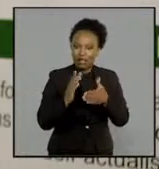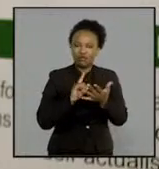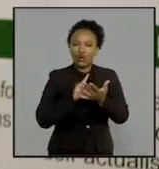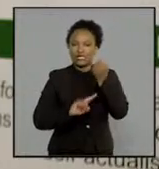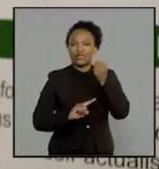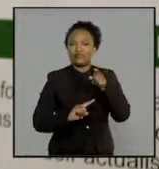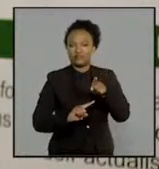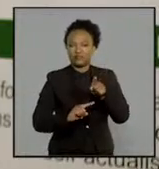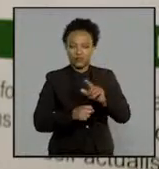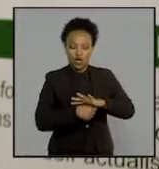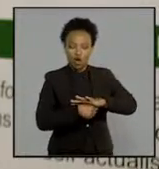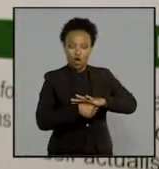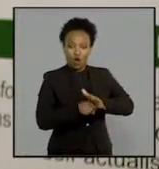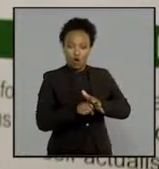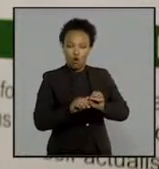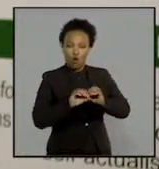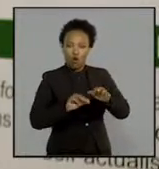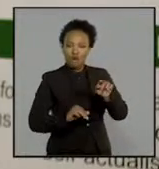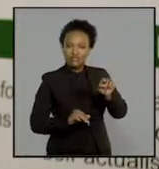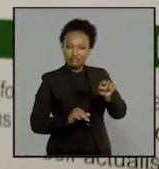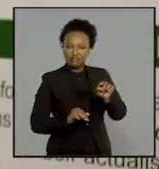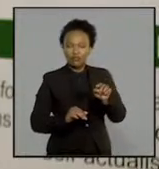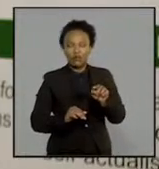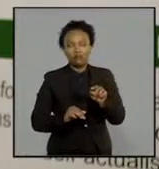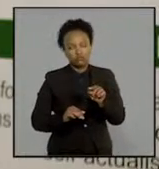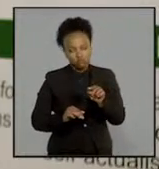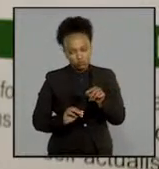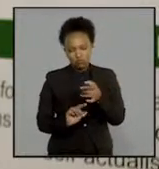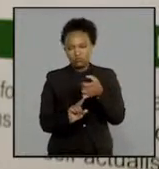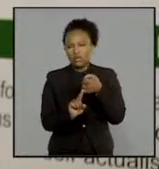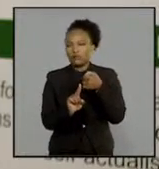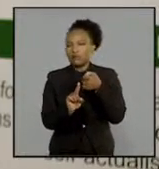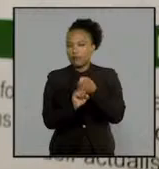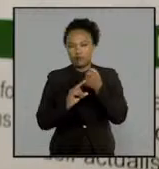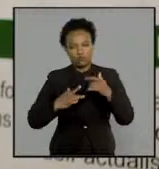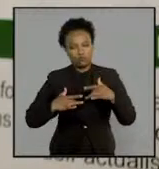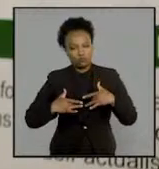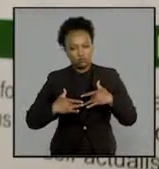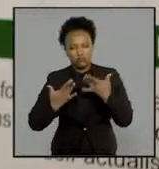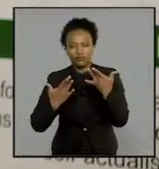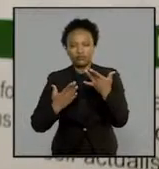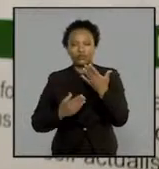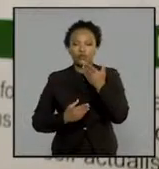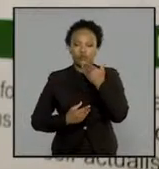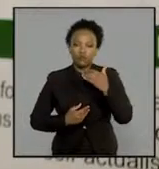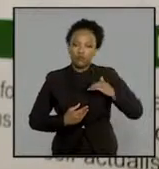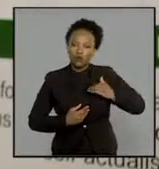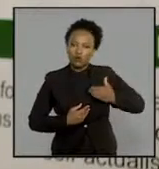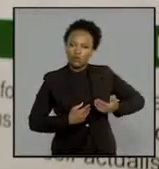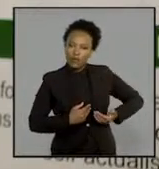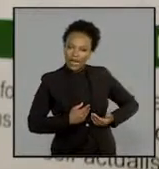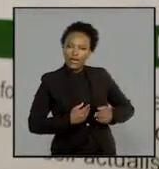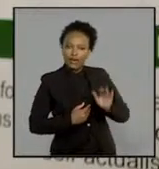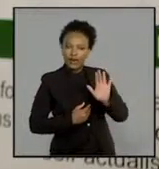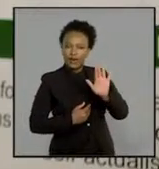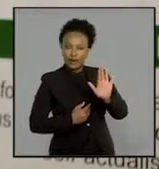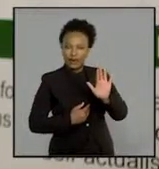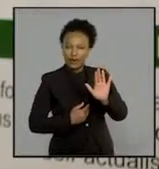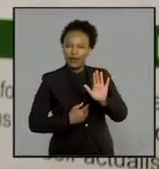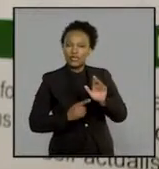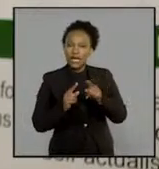empowerment in our country. COVID-19 has affected the lives and the livelihoods